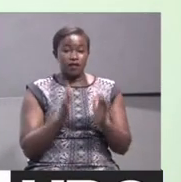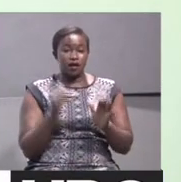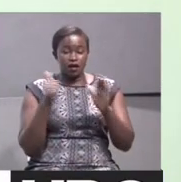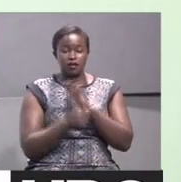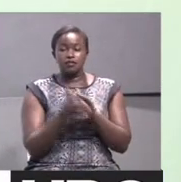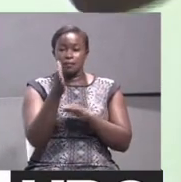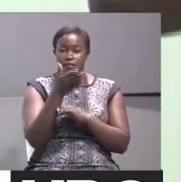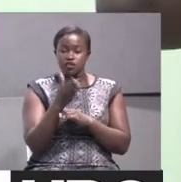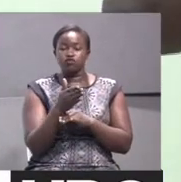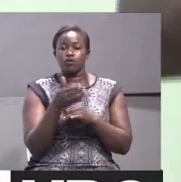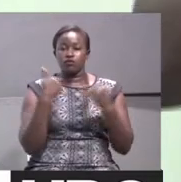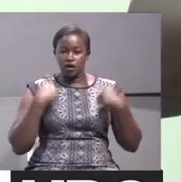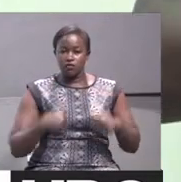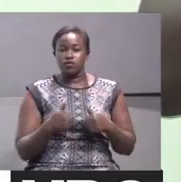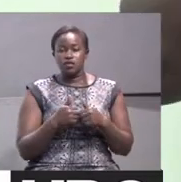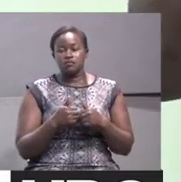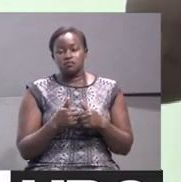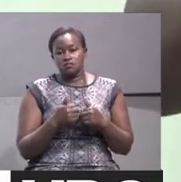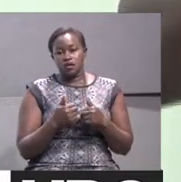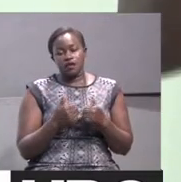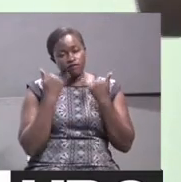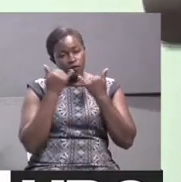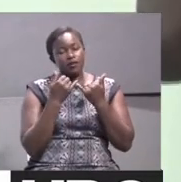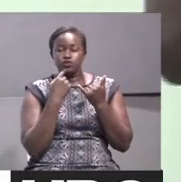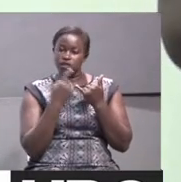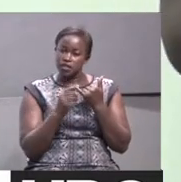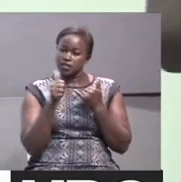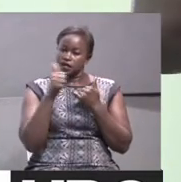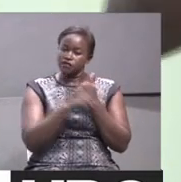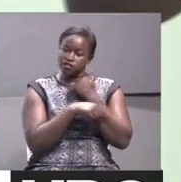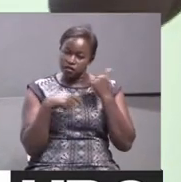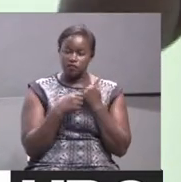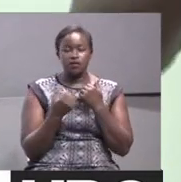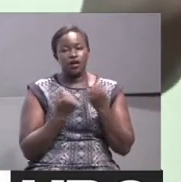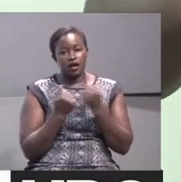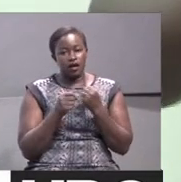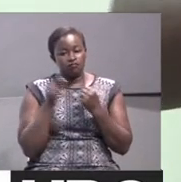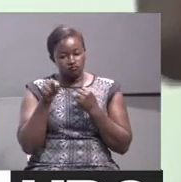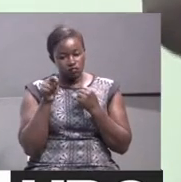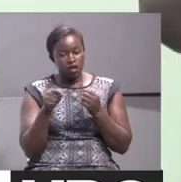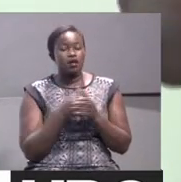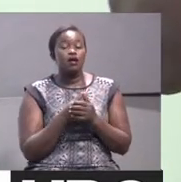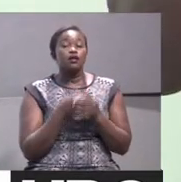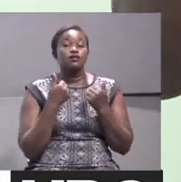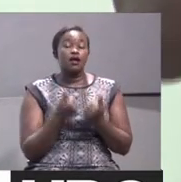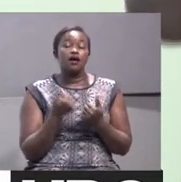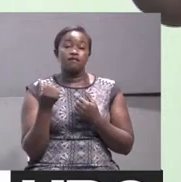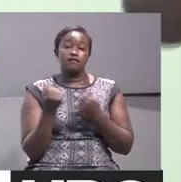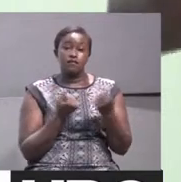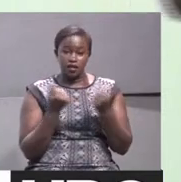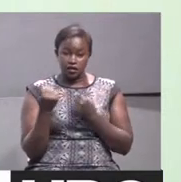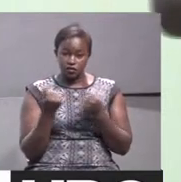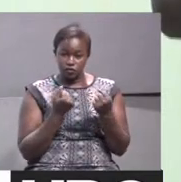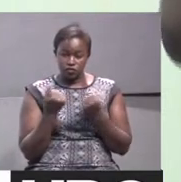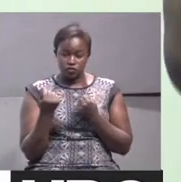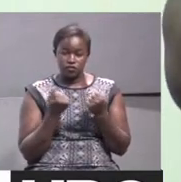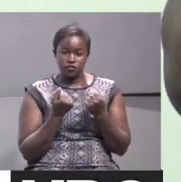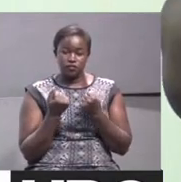is said to have stolen that motor vehicle. So the motor vehicle